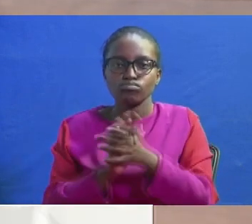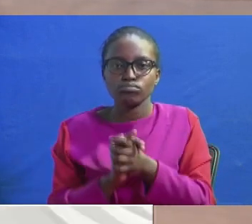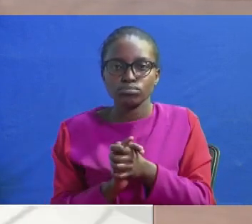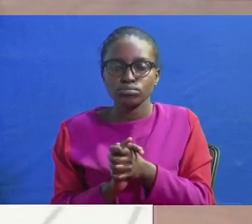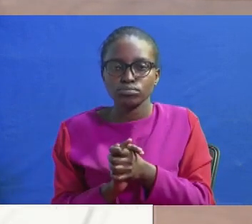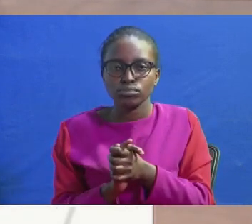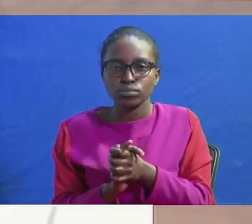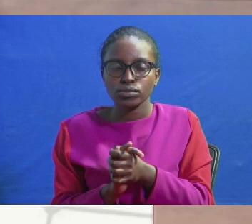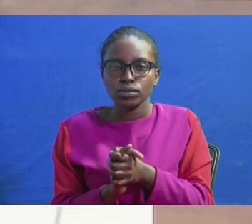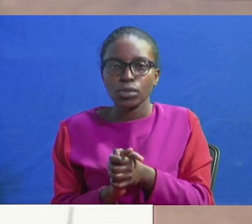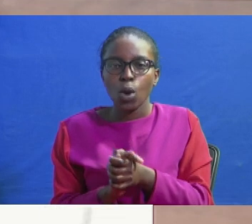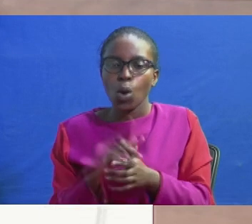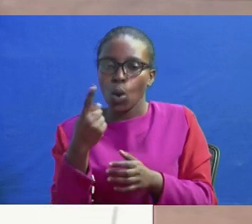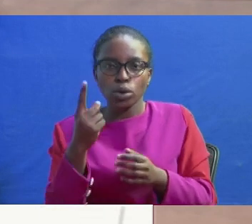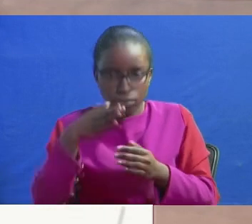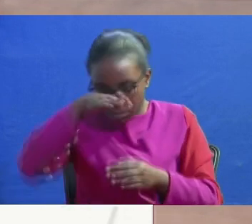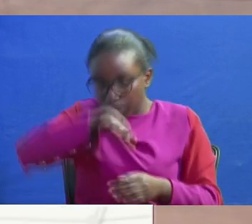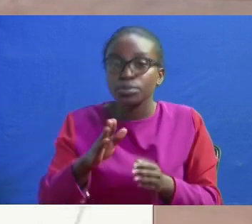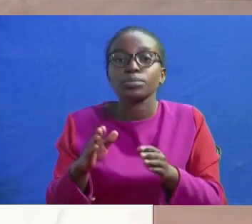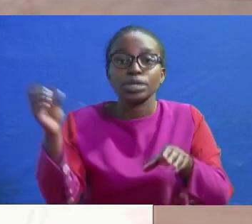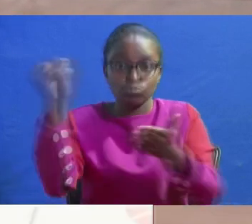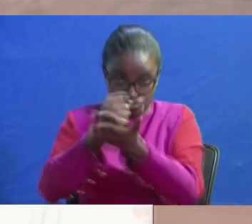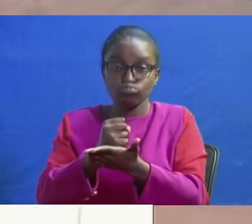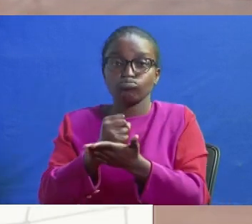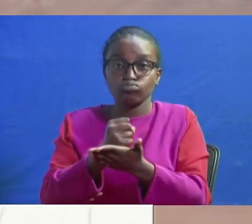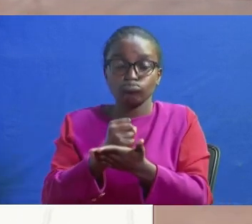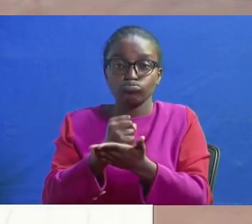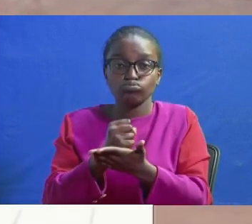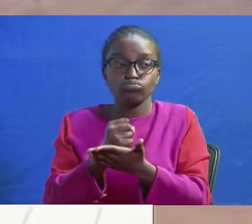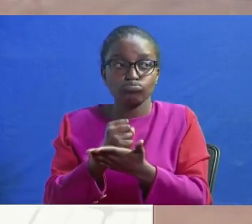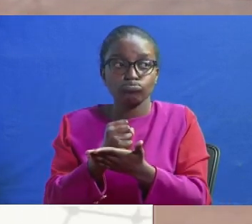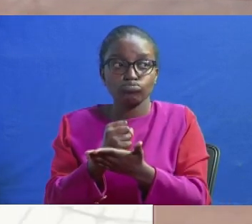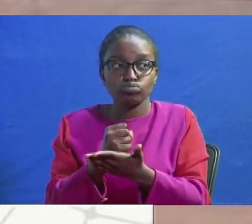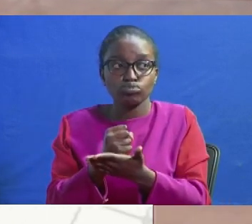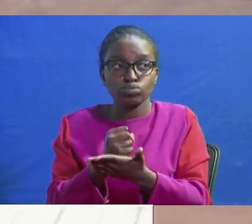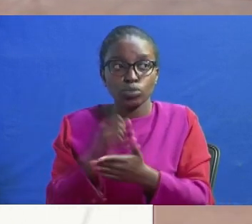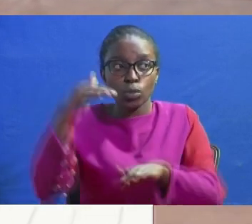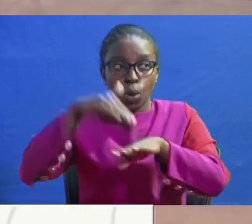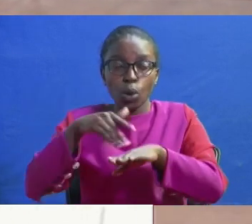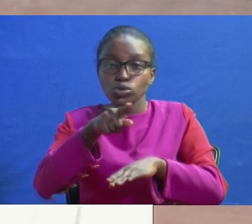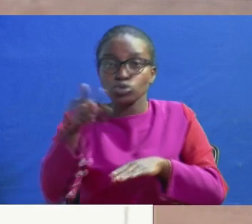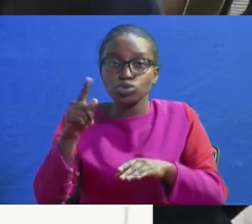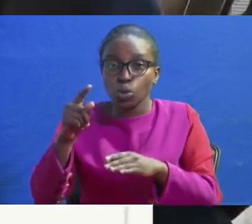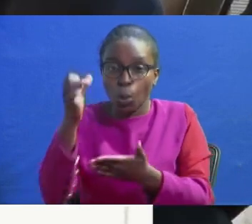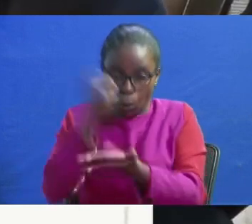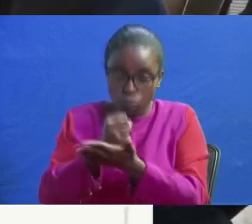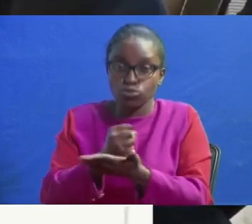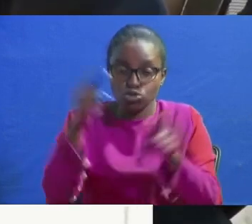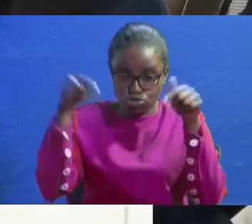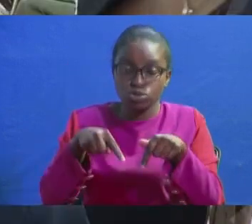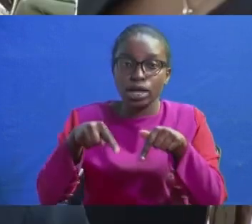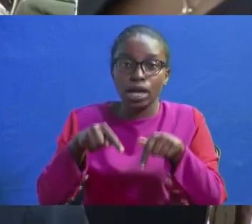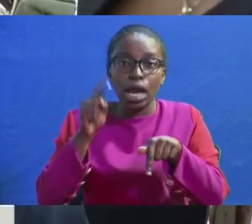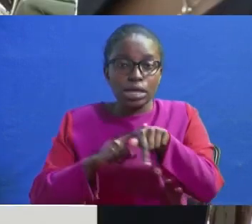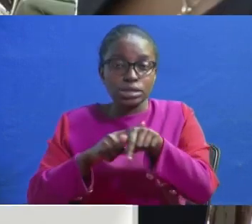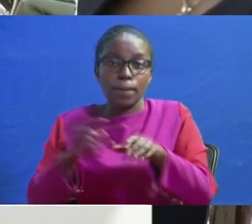approval by Parliament, and subsequently on you assuming office today. The appointment